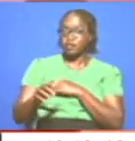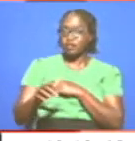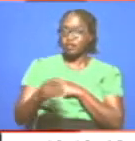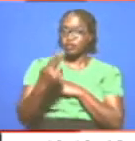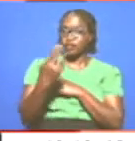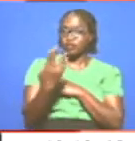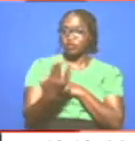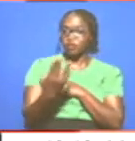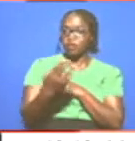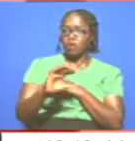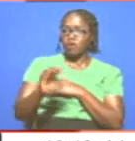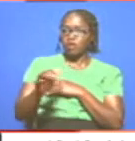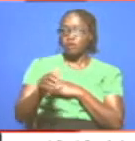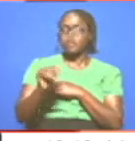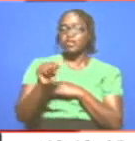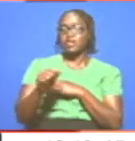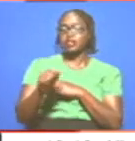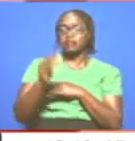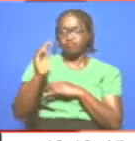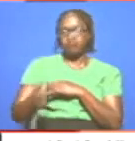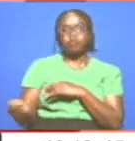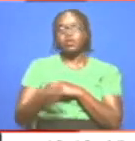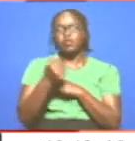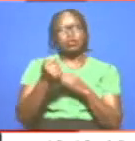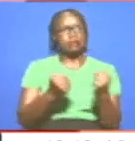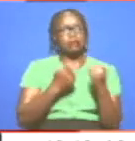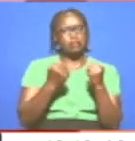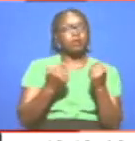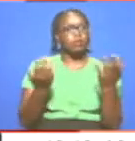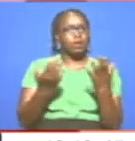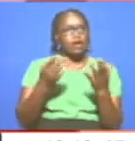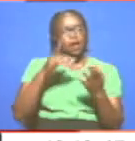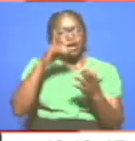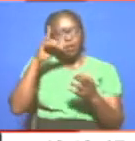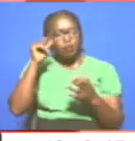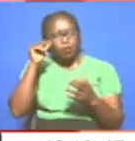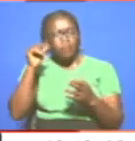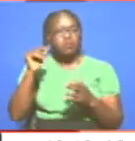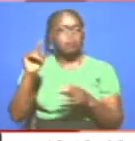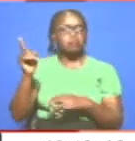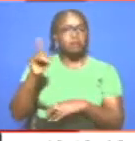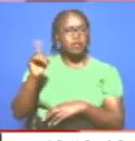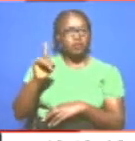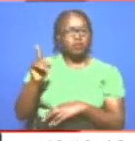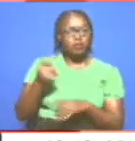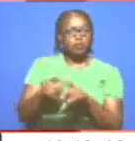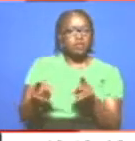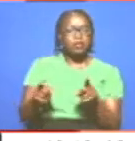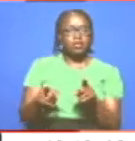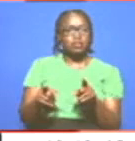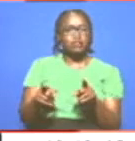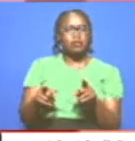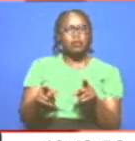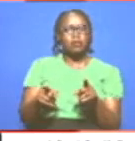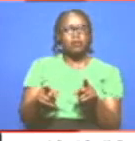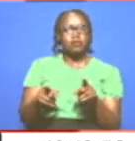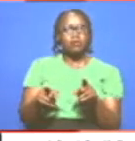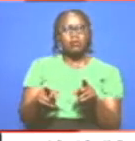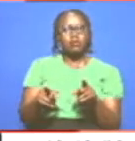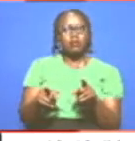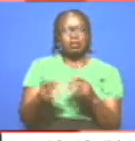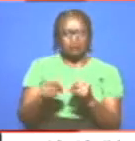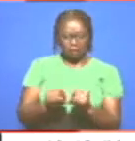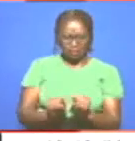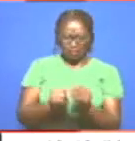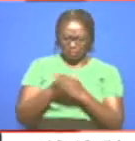counties. Yes, cricket is still very strong in Nairobi and Mombasa, but we were really, really, really trying to